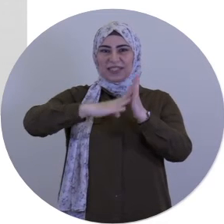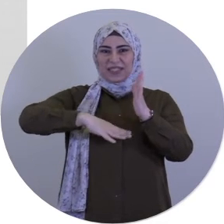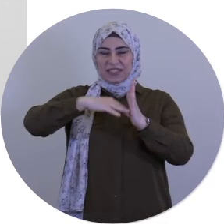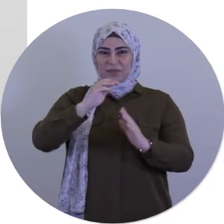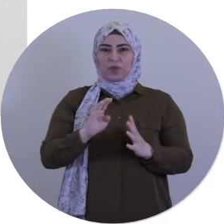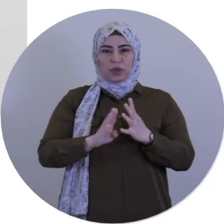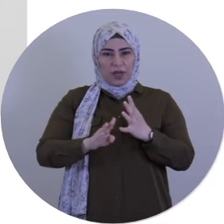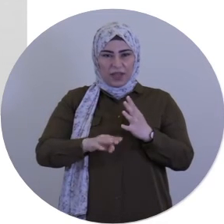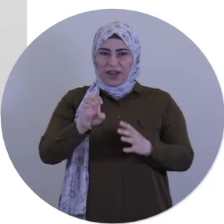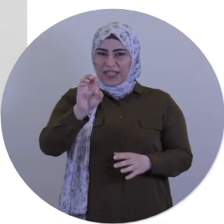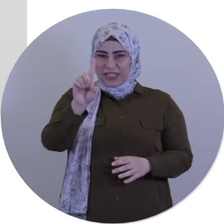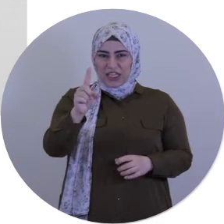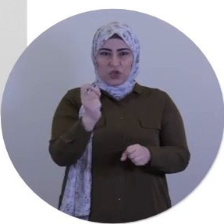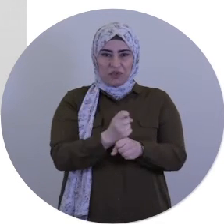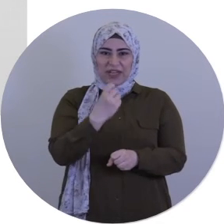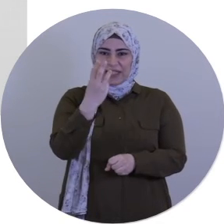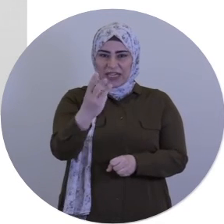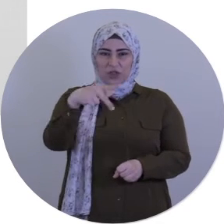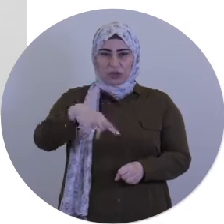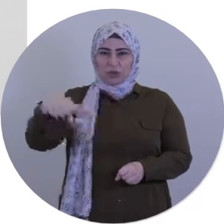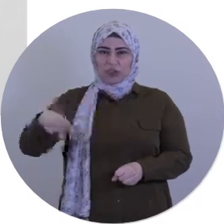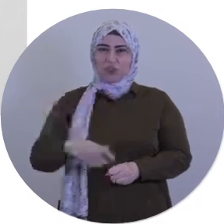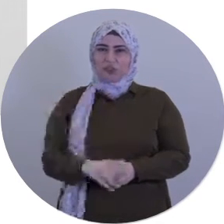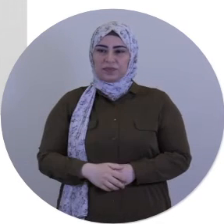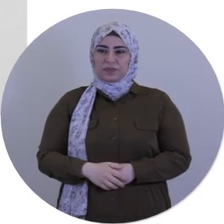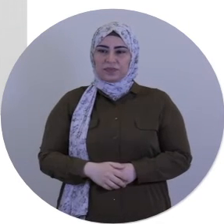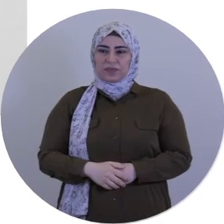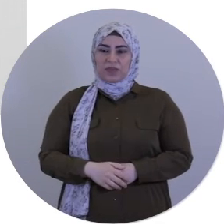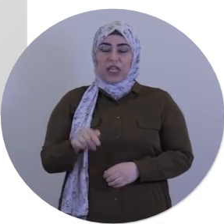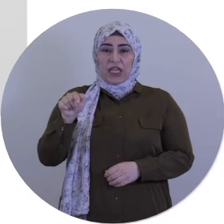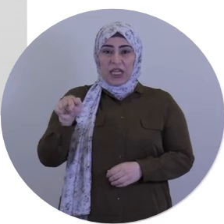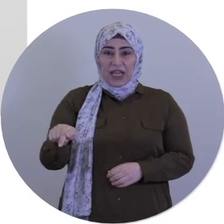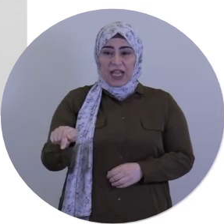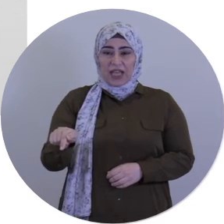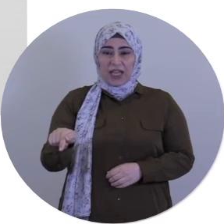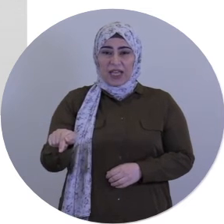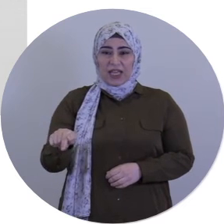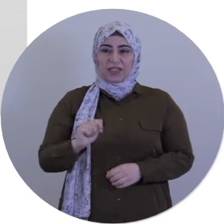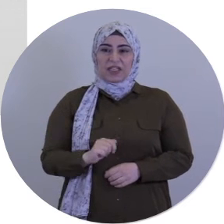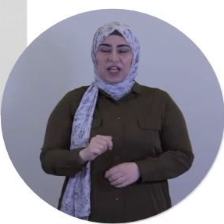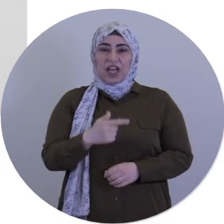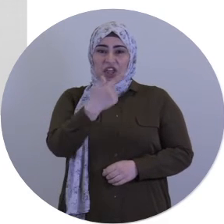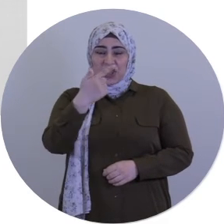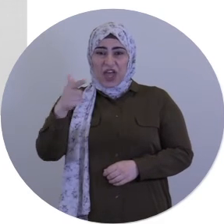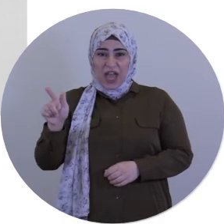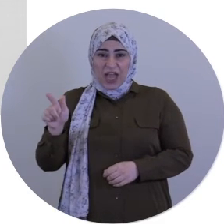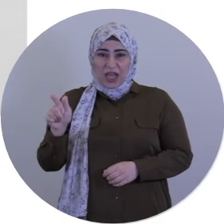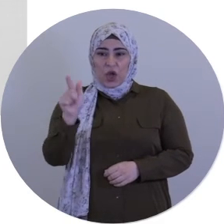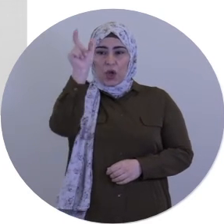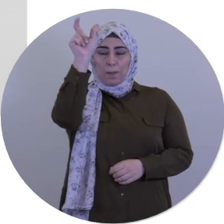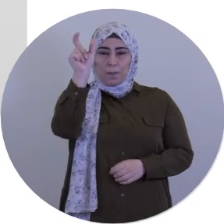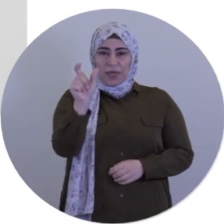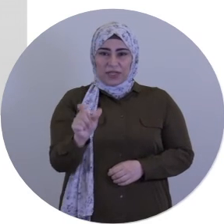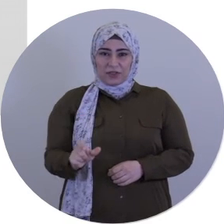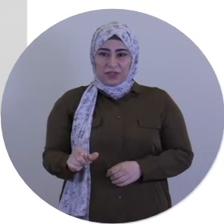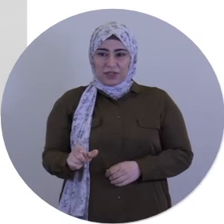examples. Now, I'll give you a tough one. The painter had painted Sarah's